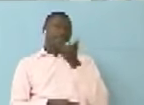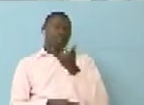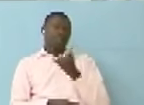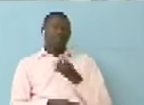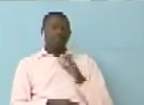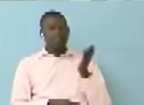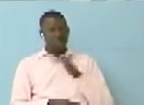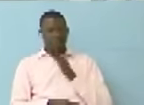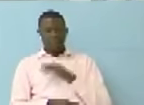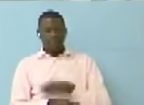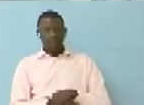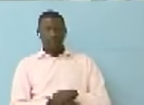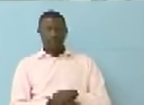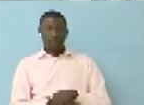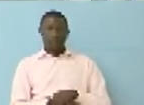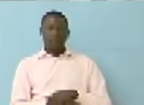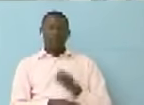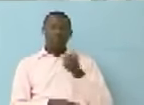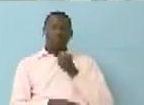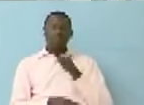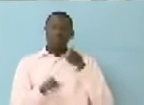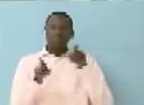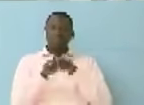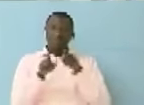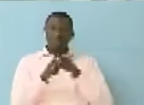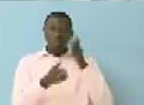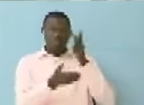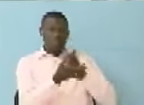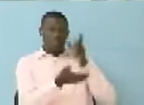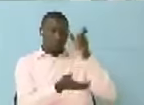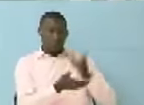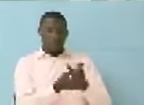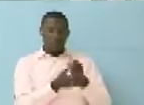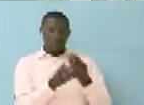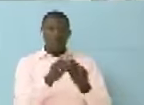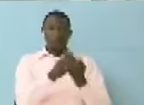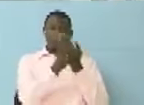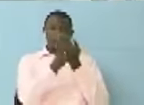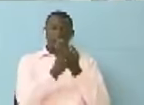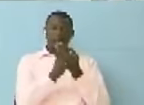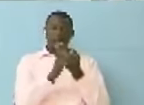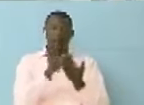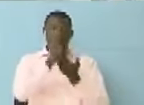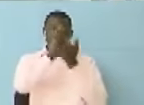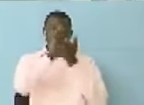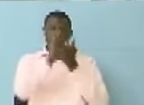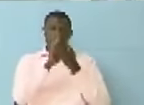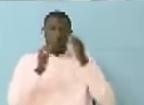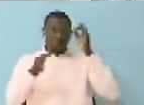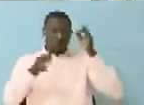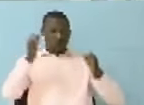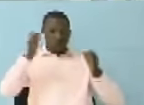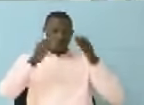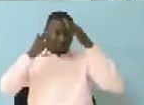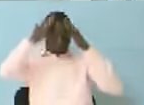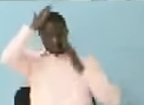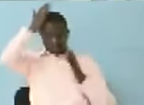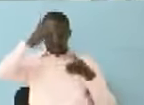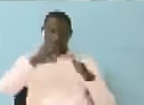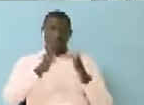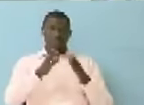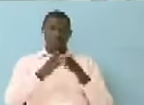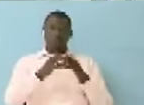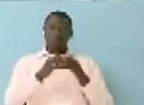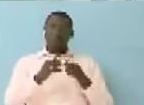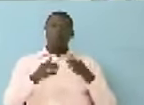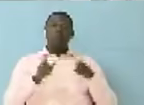witness appeared before the court martial. With a defensive lawyer. A new lawyer, men not I. The